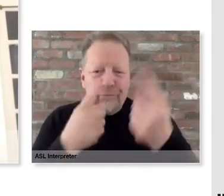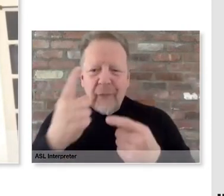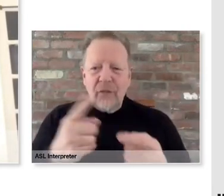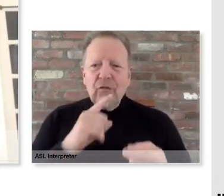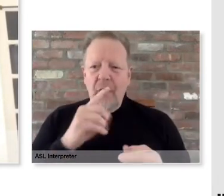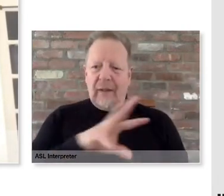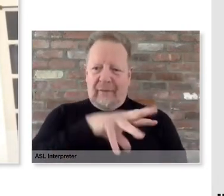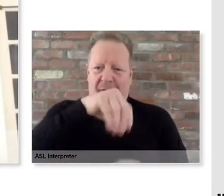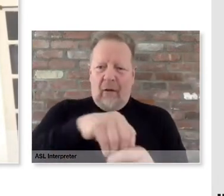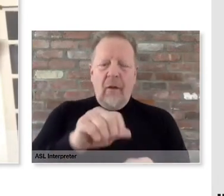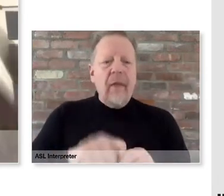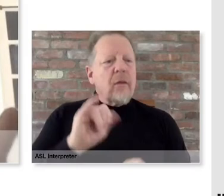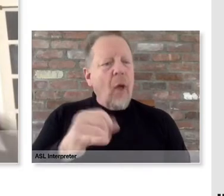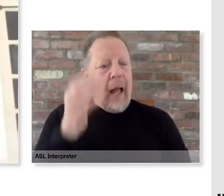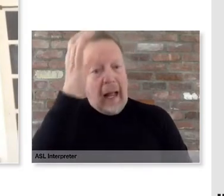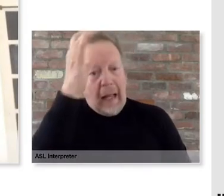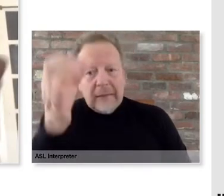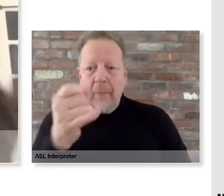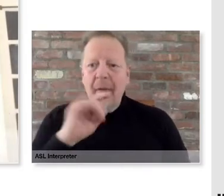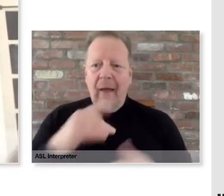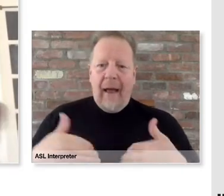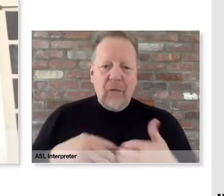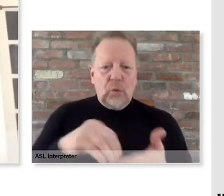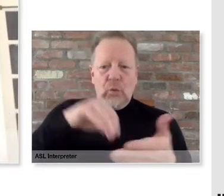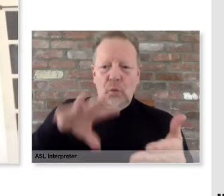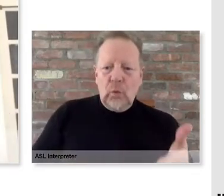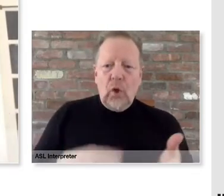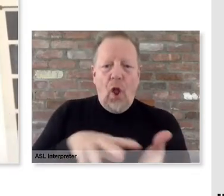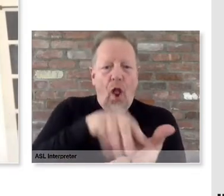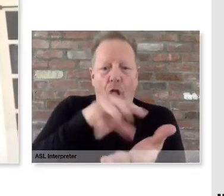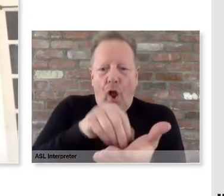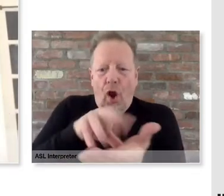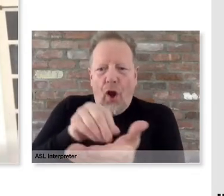like, the notion of simply having students, for example, learn